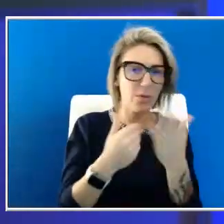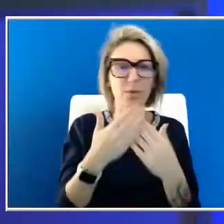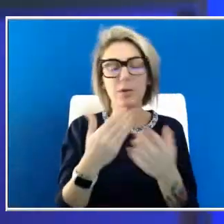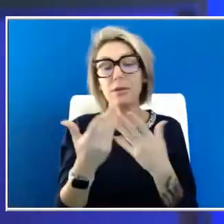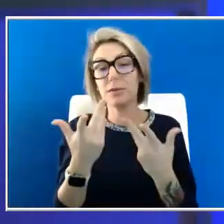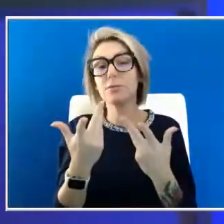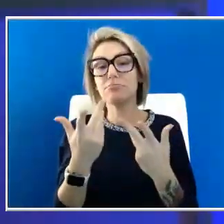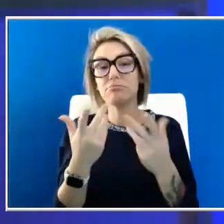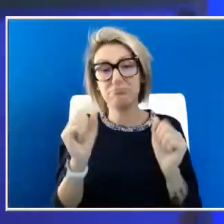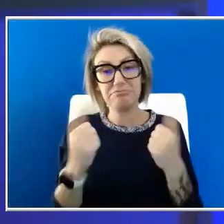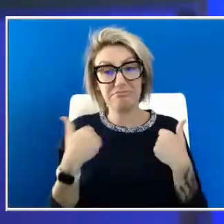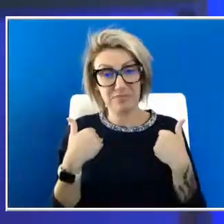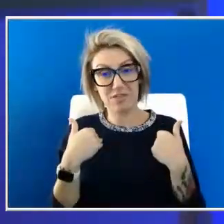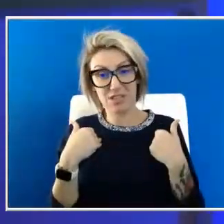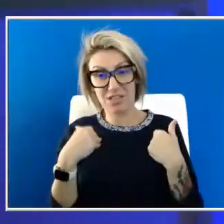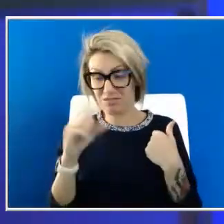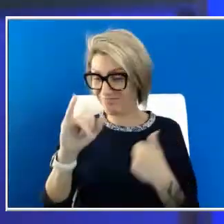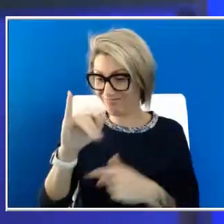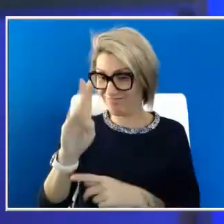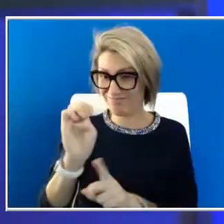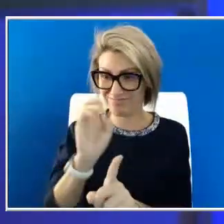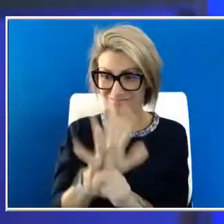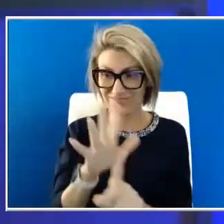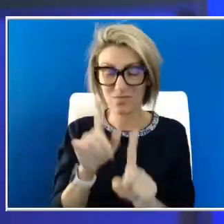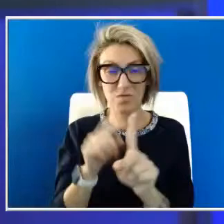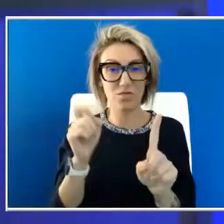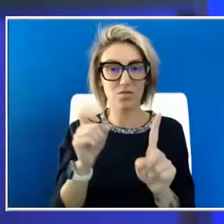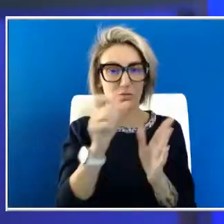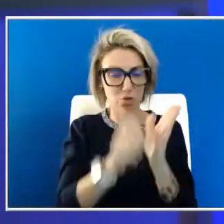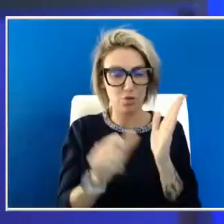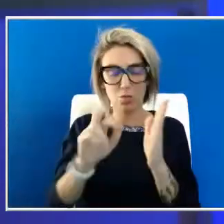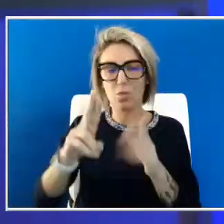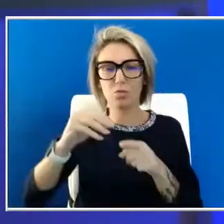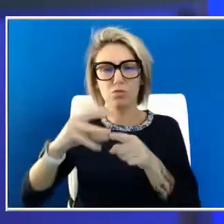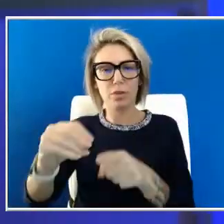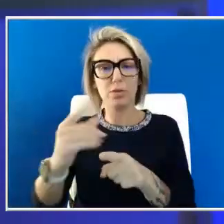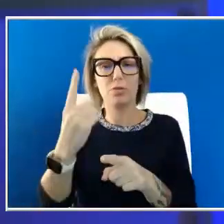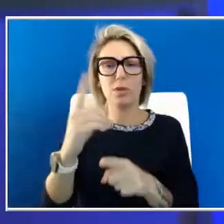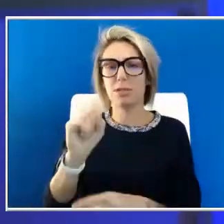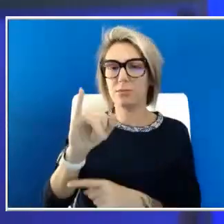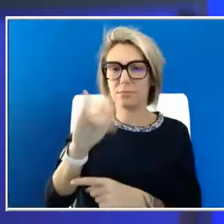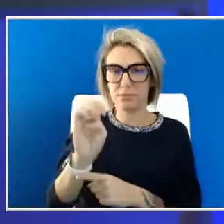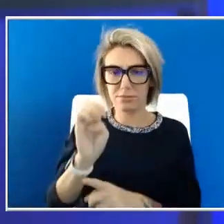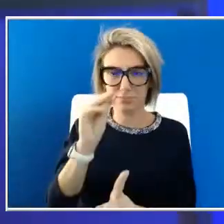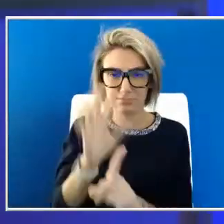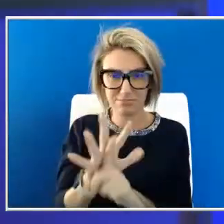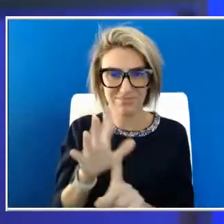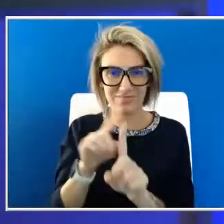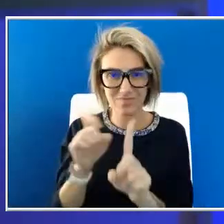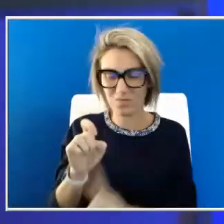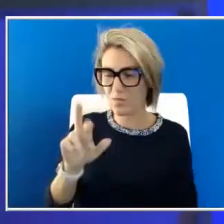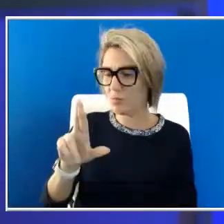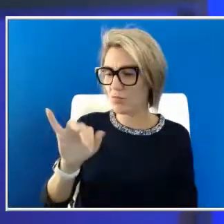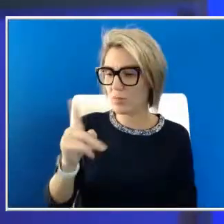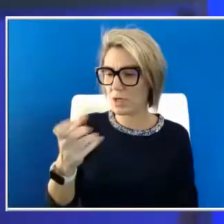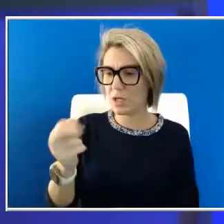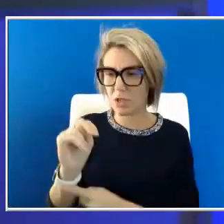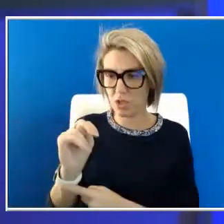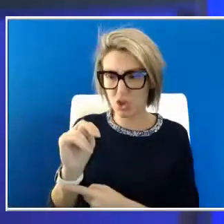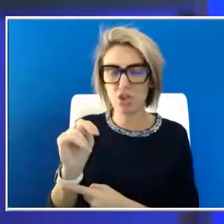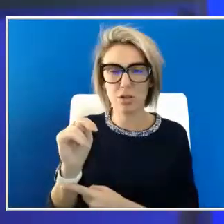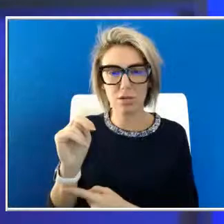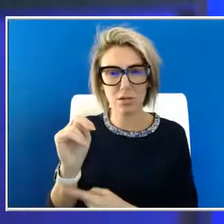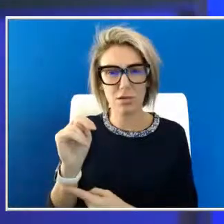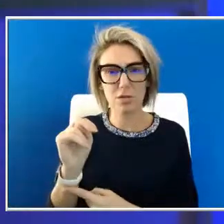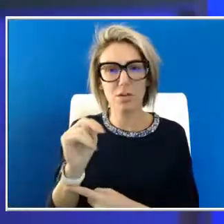severe side effects and sometimes severe side effects from surgery or radiation. And one of the side effects of radiation is the